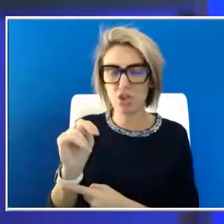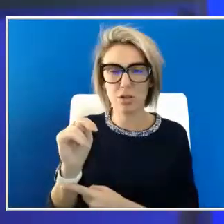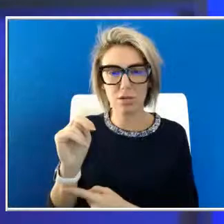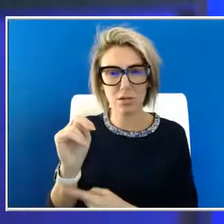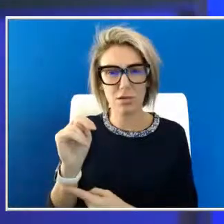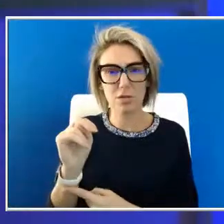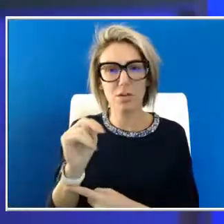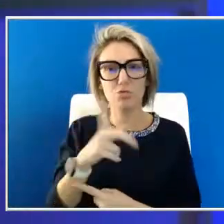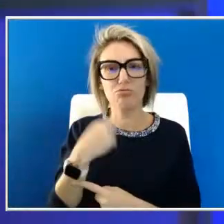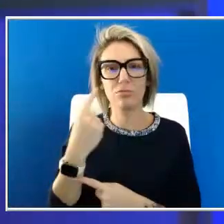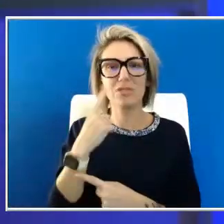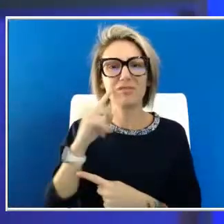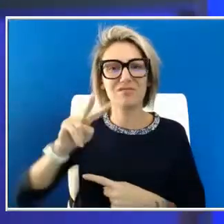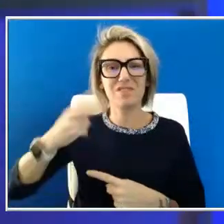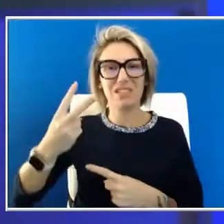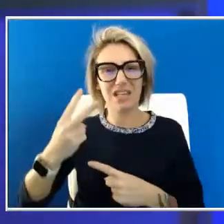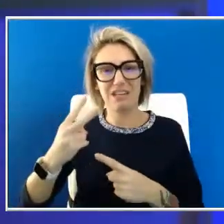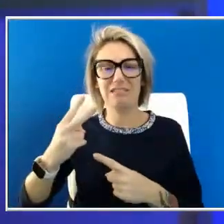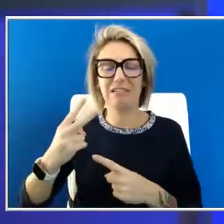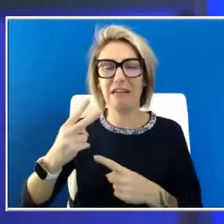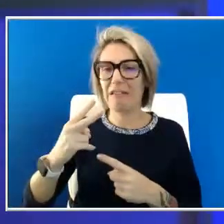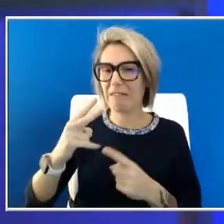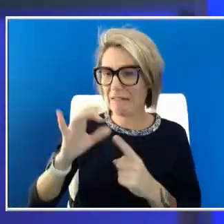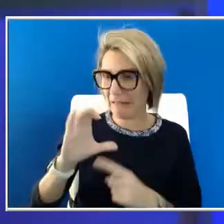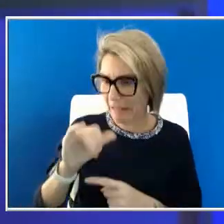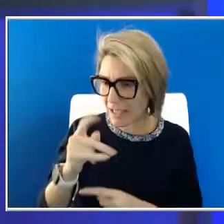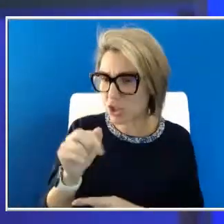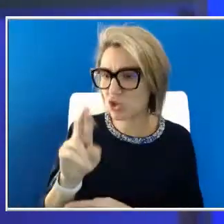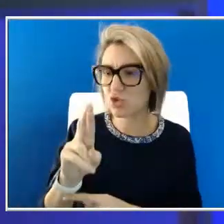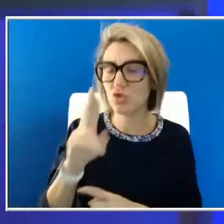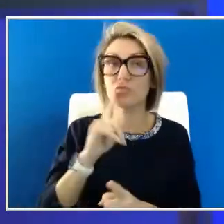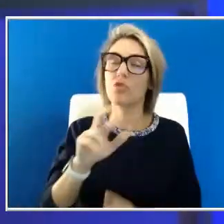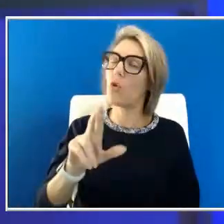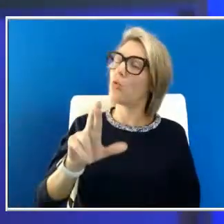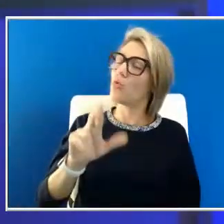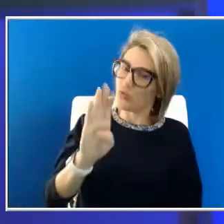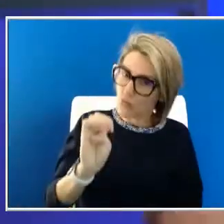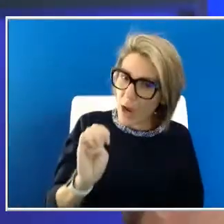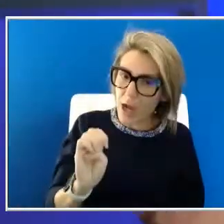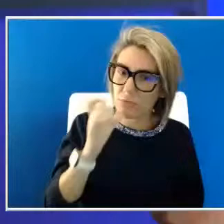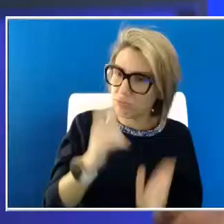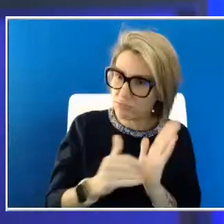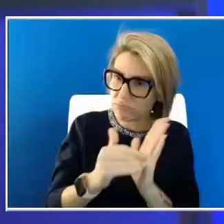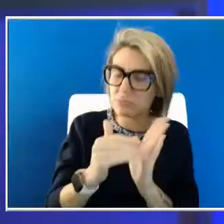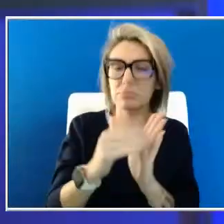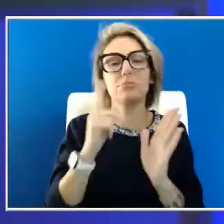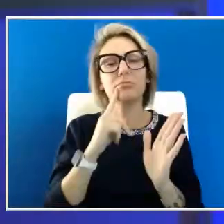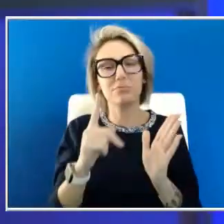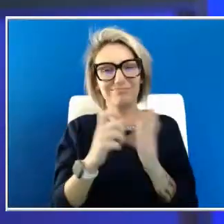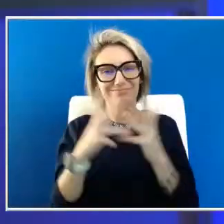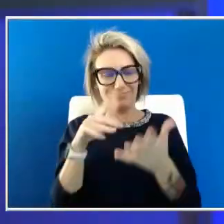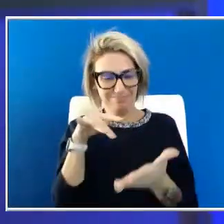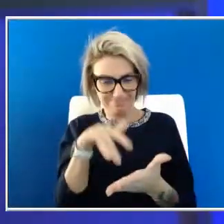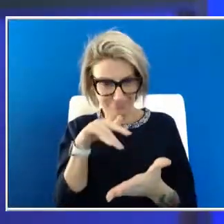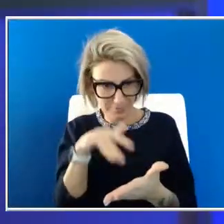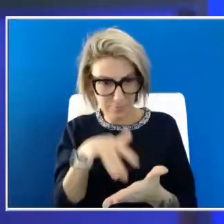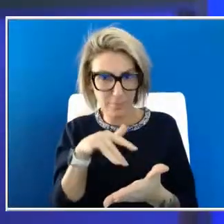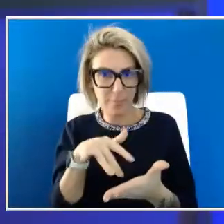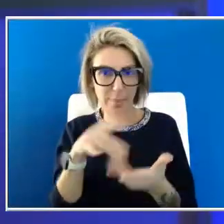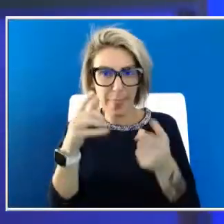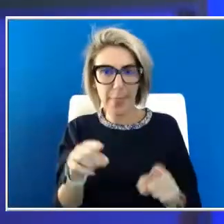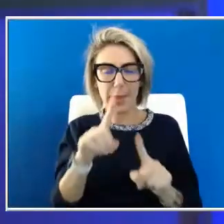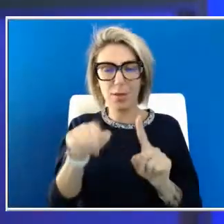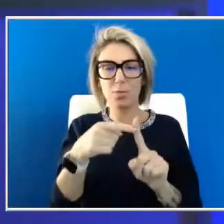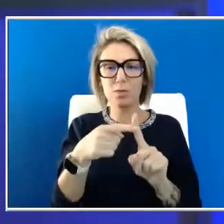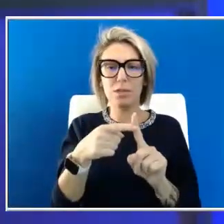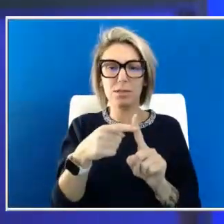risk of a second cancer. Now, it's a very rare side effect. What I usually tell patients, there's been lots of studies looking at this, when a patient gets